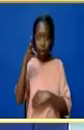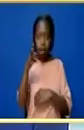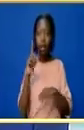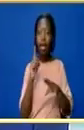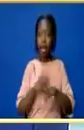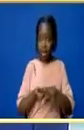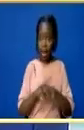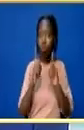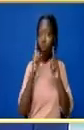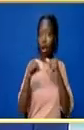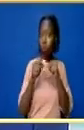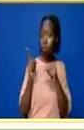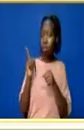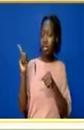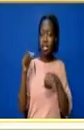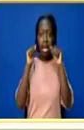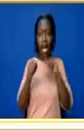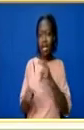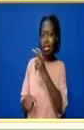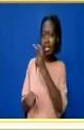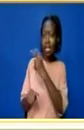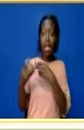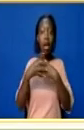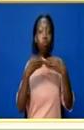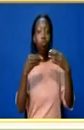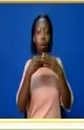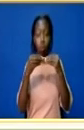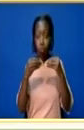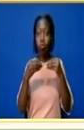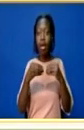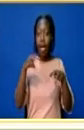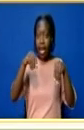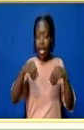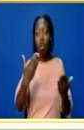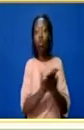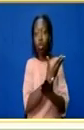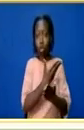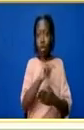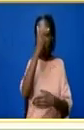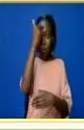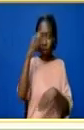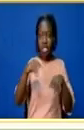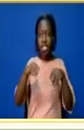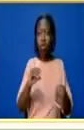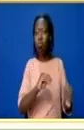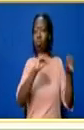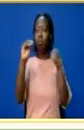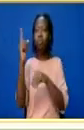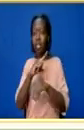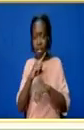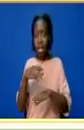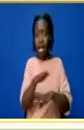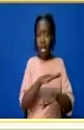this, you can find that this is a form of erosion because it has carried away. Okay. And you look, the top part has nothing, but